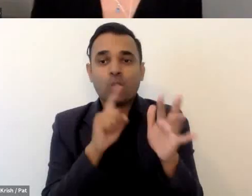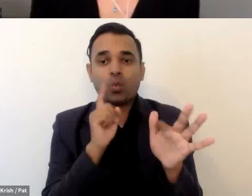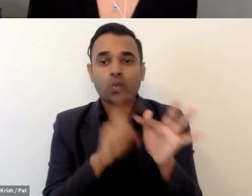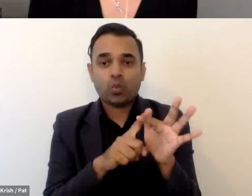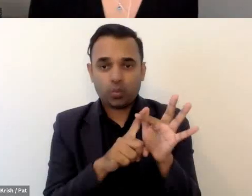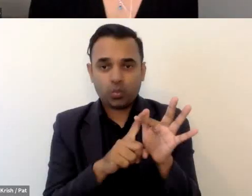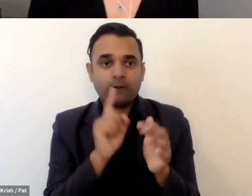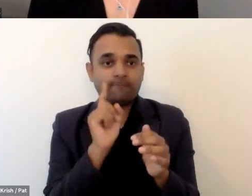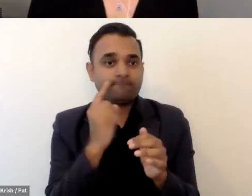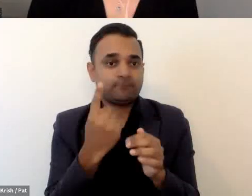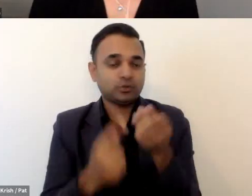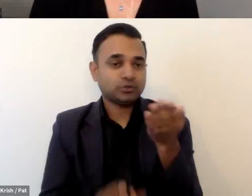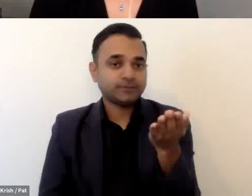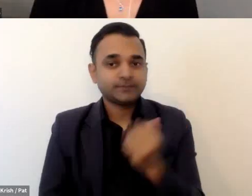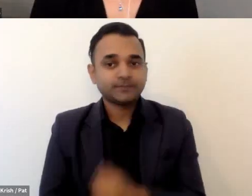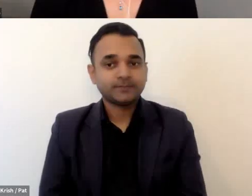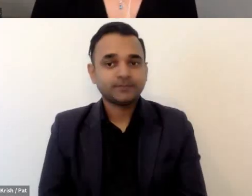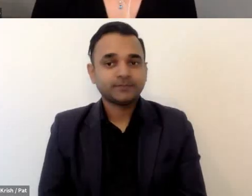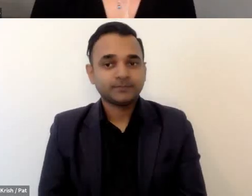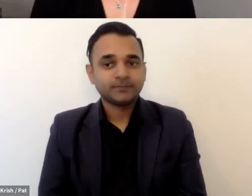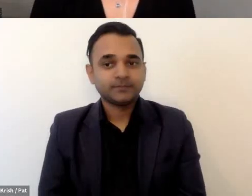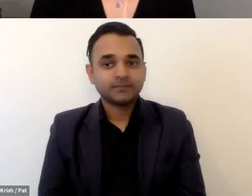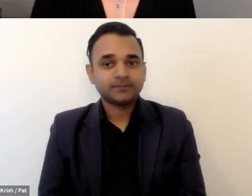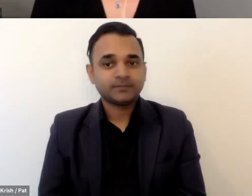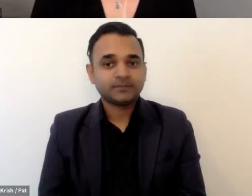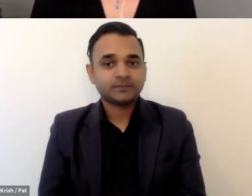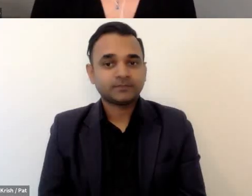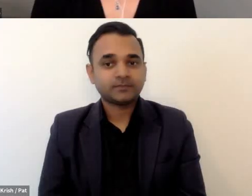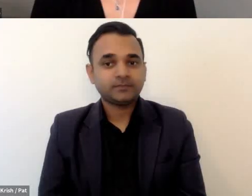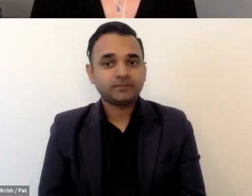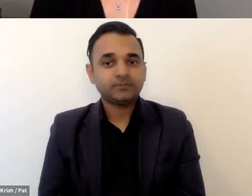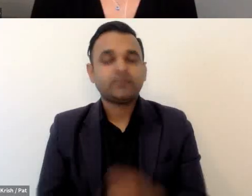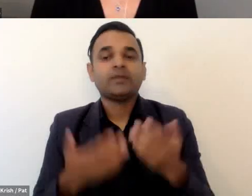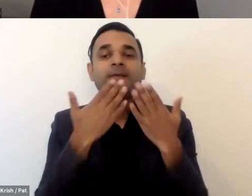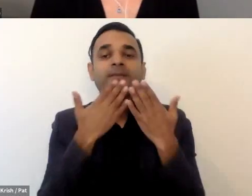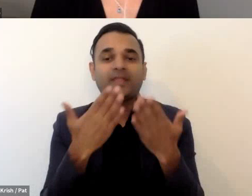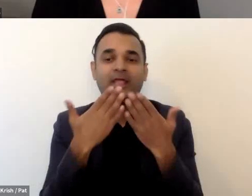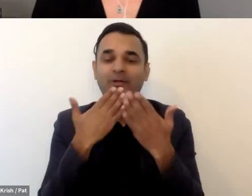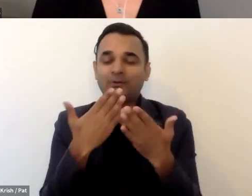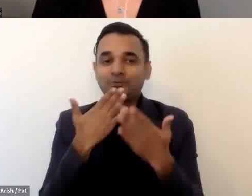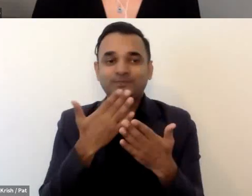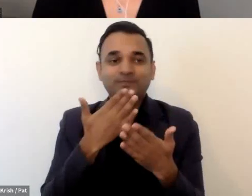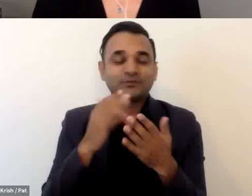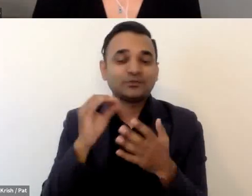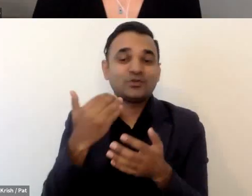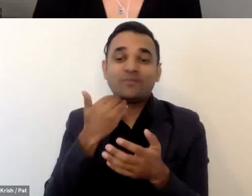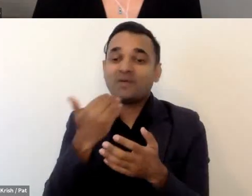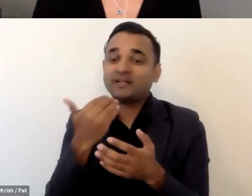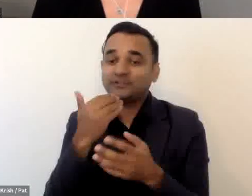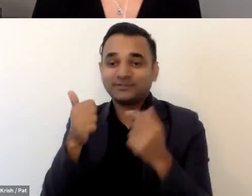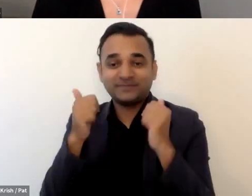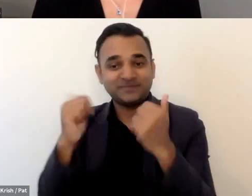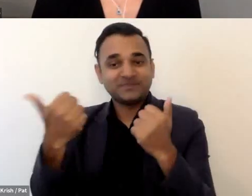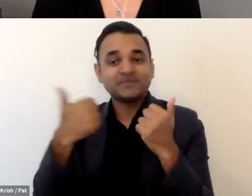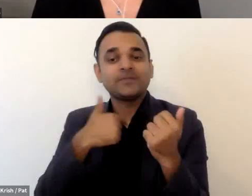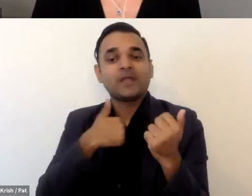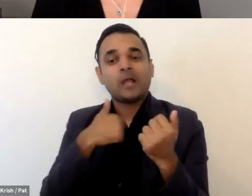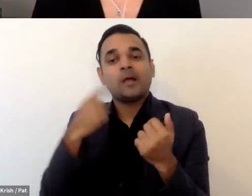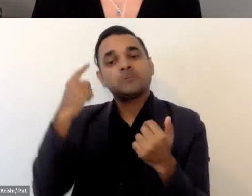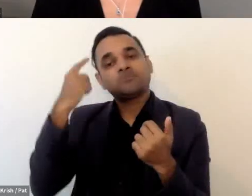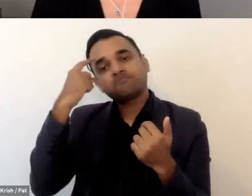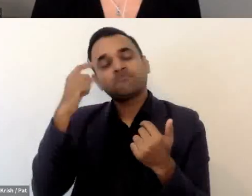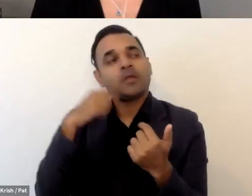Thank you. I think I might draw on some of that work that I mentioned, where the commission collaborated with some